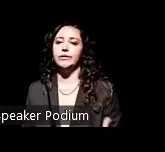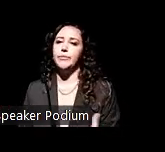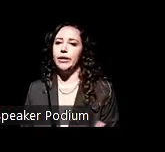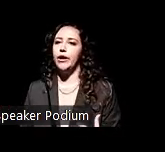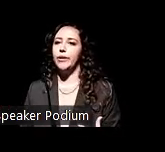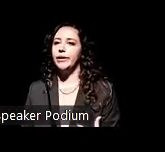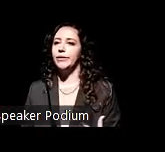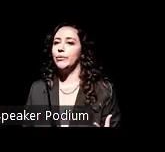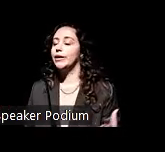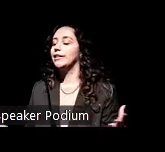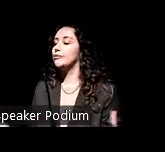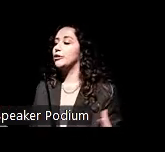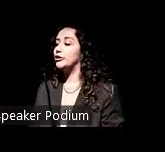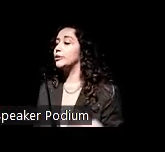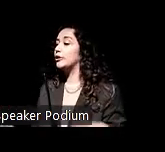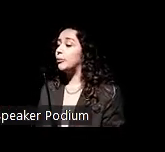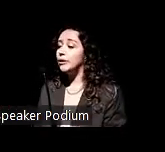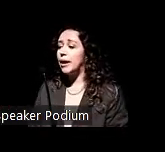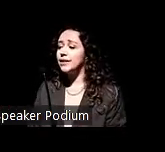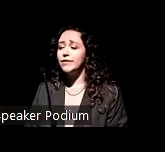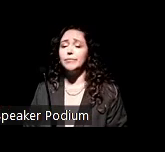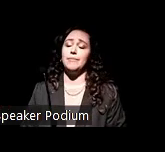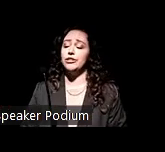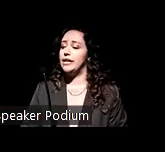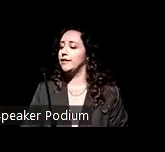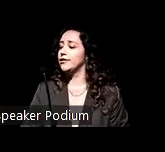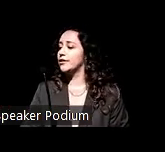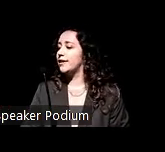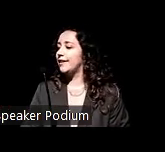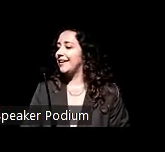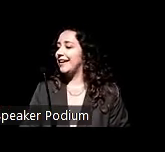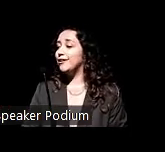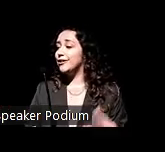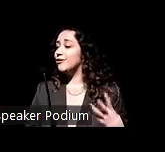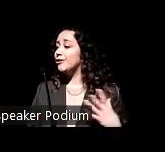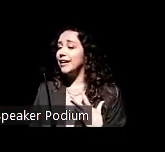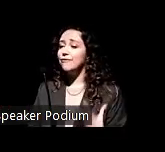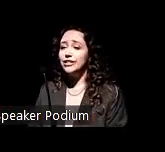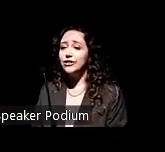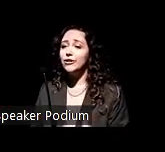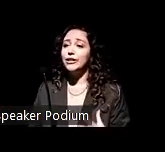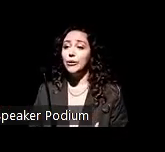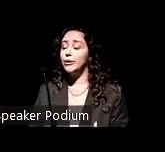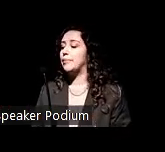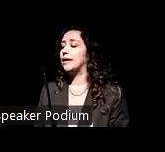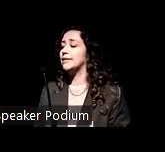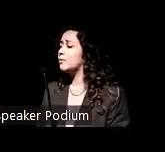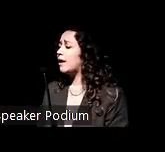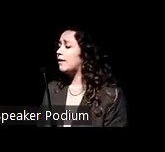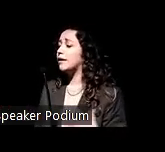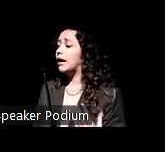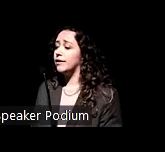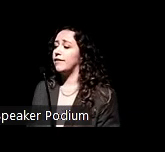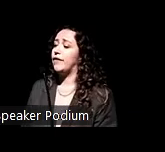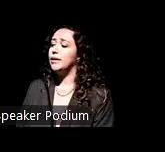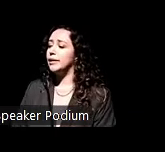to reduce embodied carbon, we're working to reduce the global impacts from climate change. Also looking at regional and local impacts as well